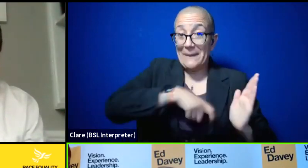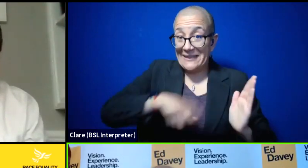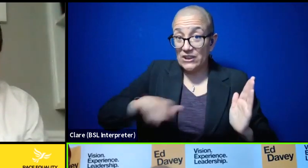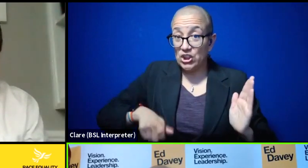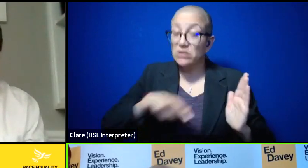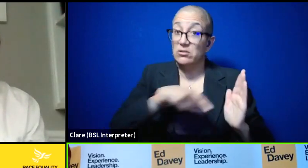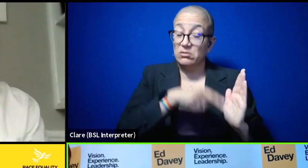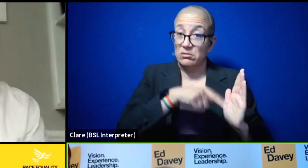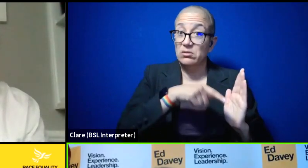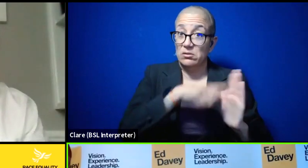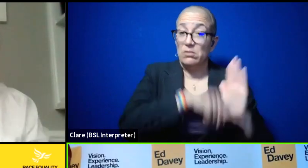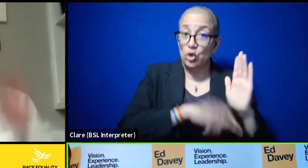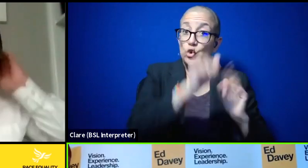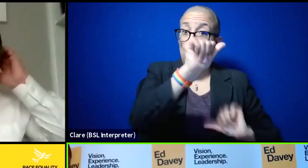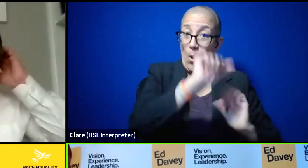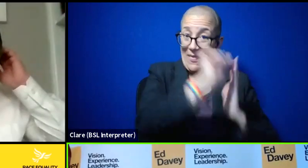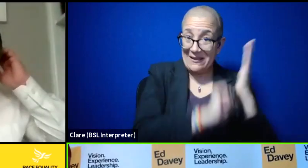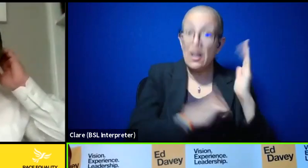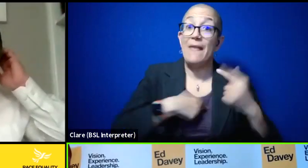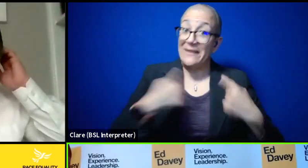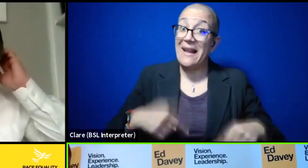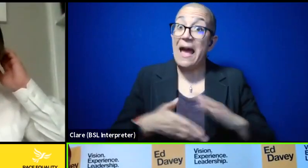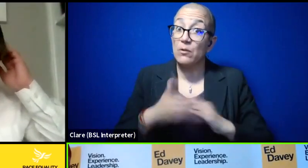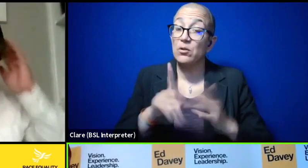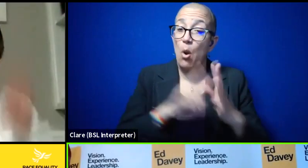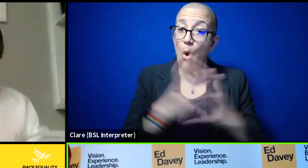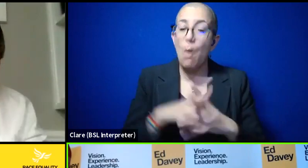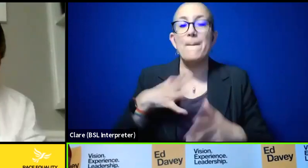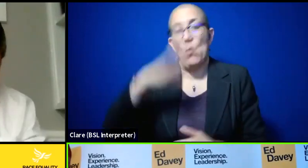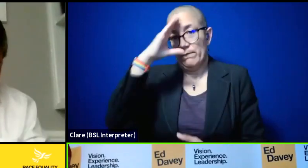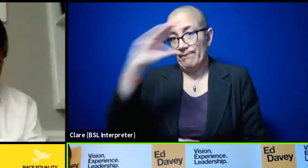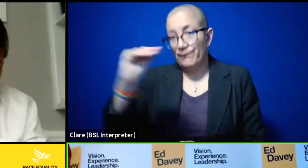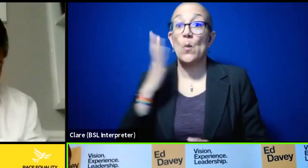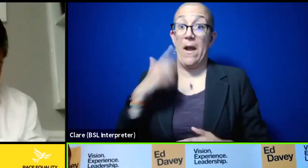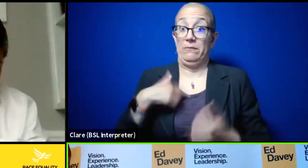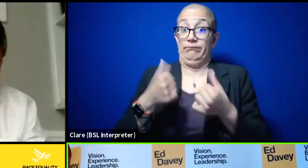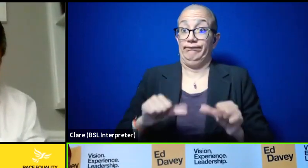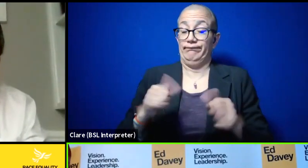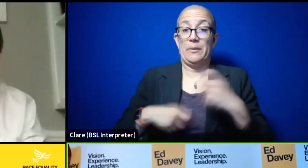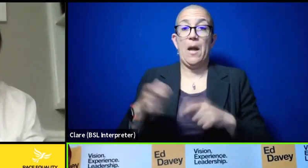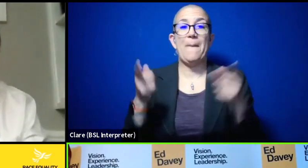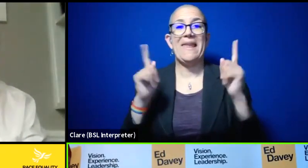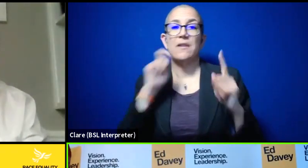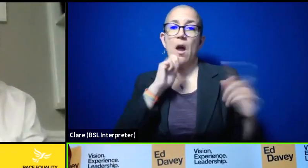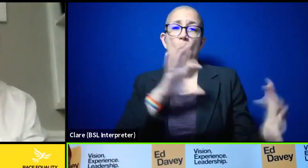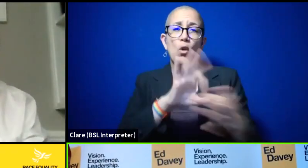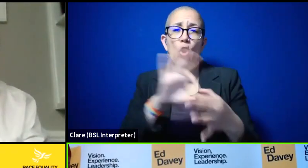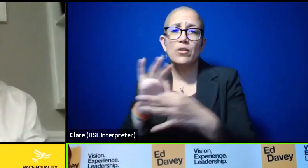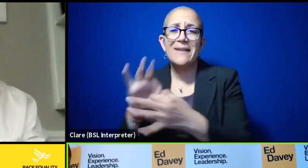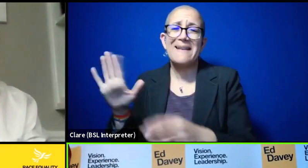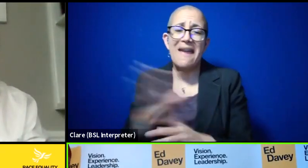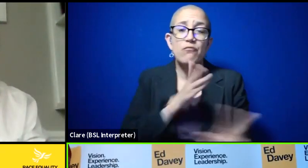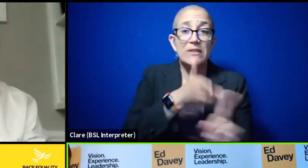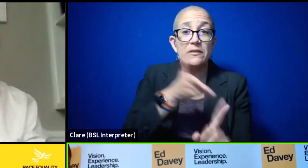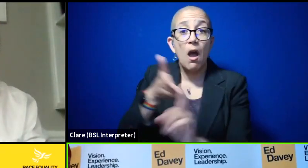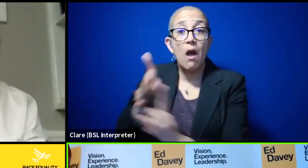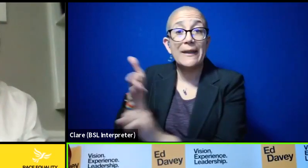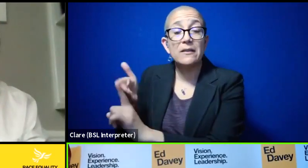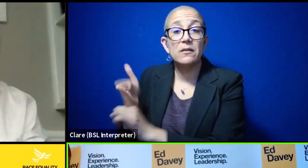But I want to give notice to the party that within days of becoming leader, I will contact every target parliamentary